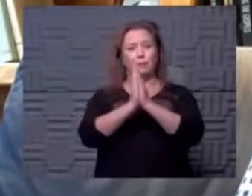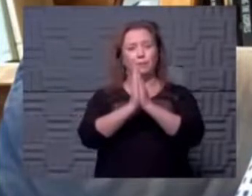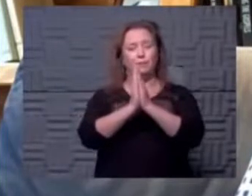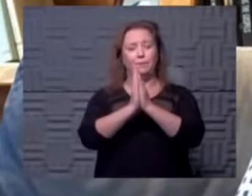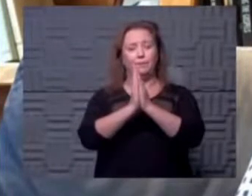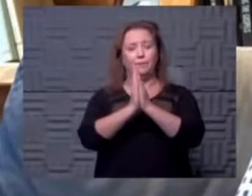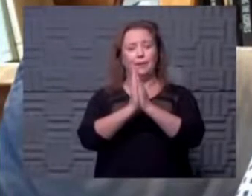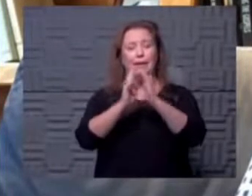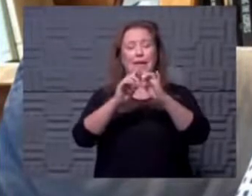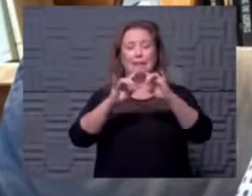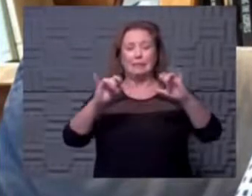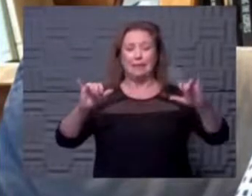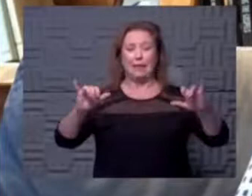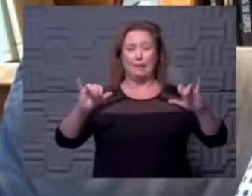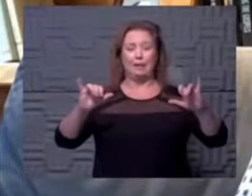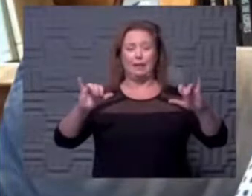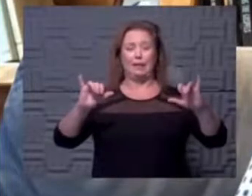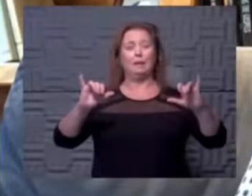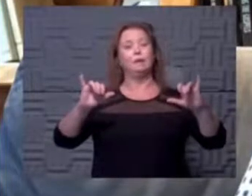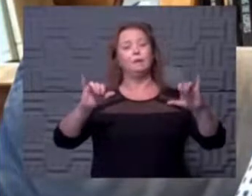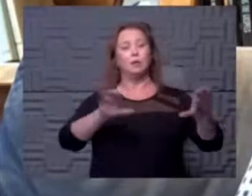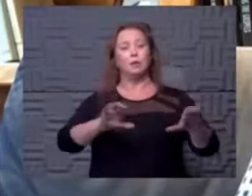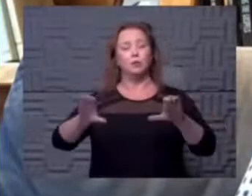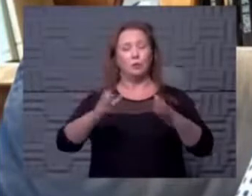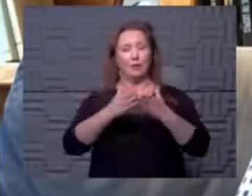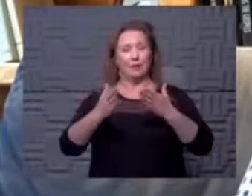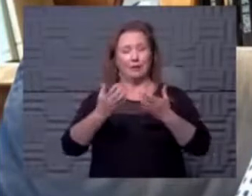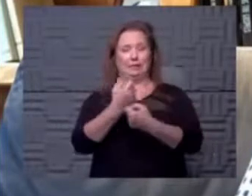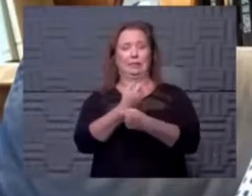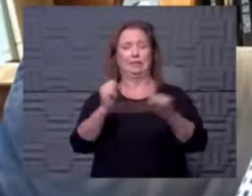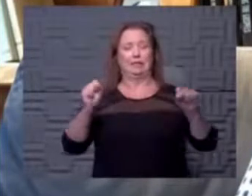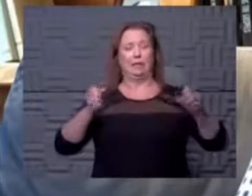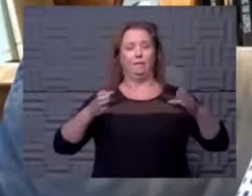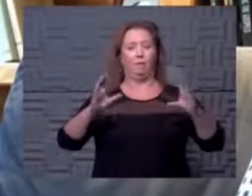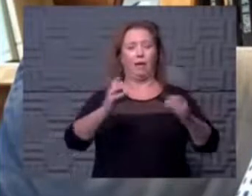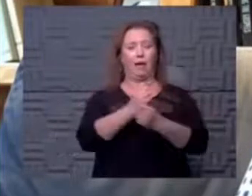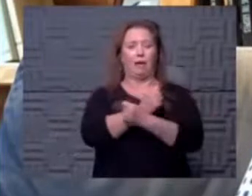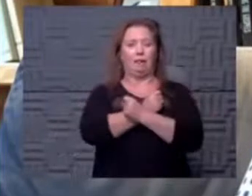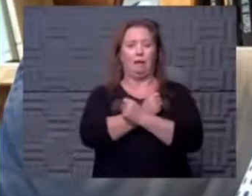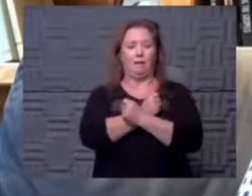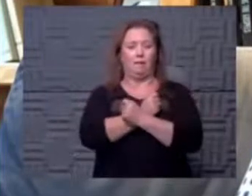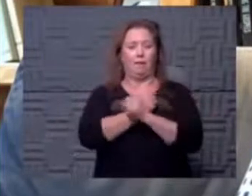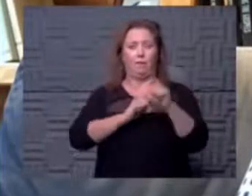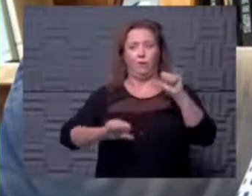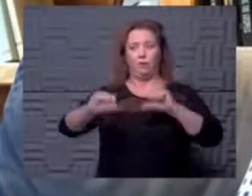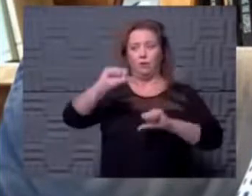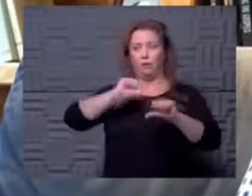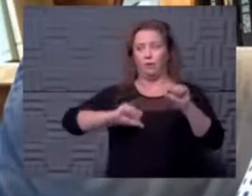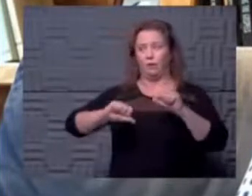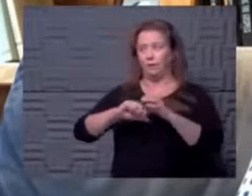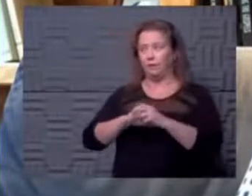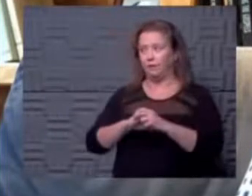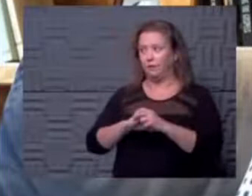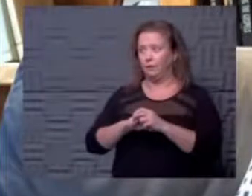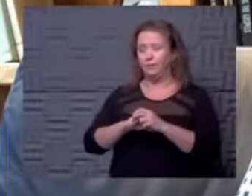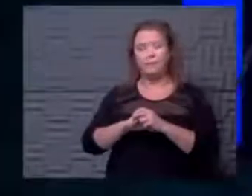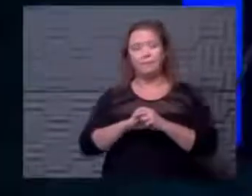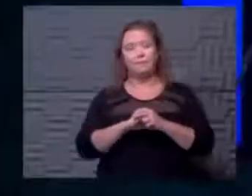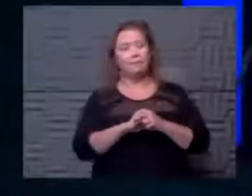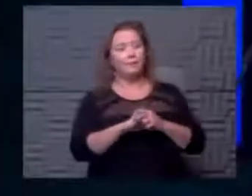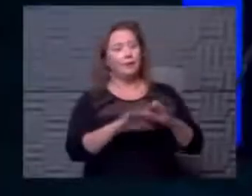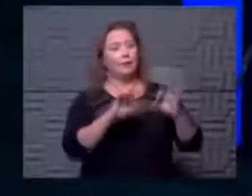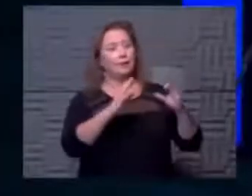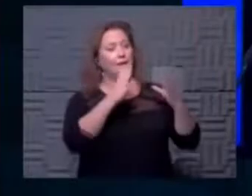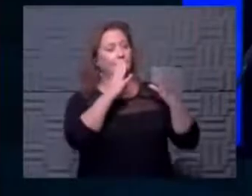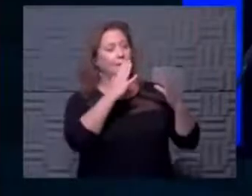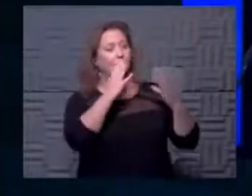same time doing things safely out of love and care for our neighbors. Thank you. I think we're